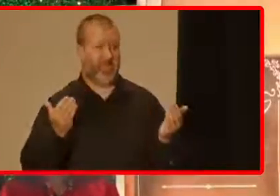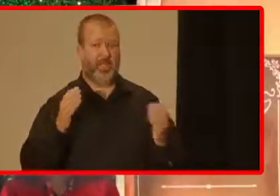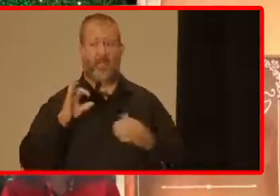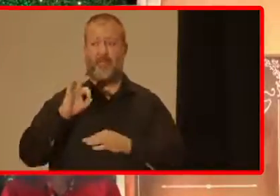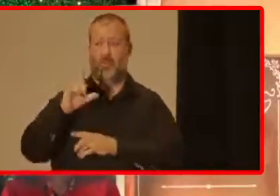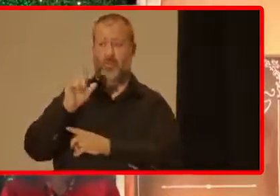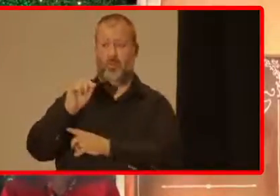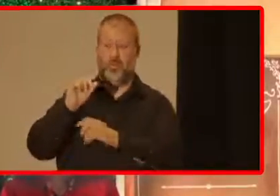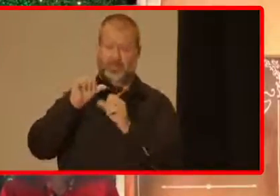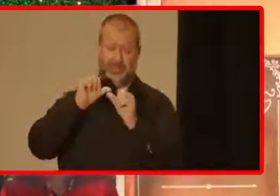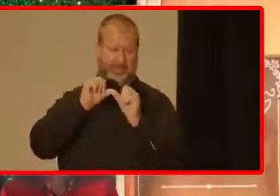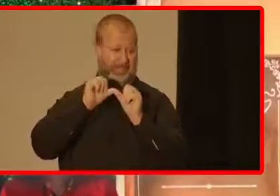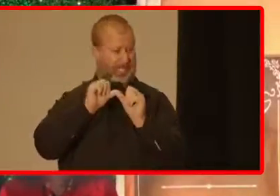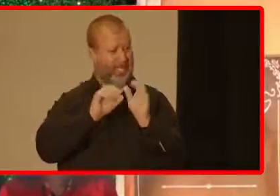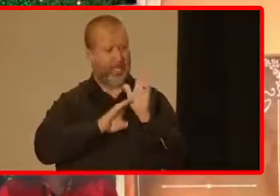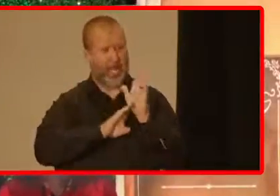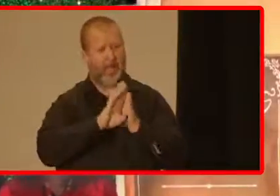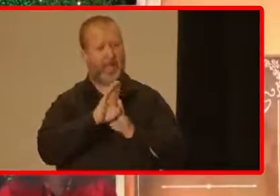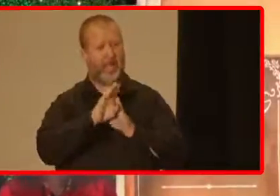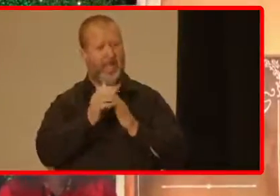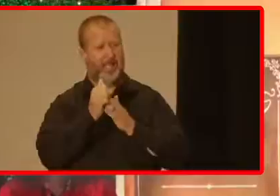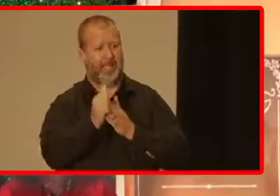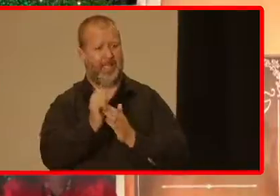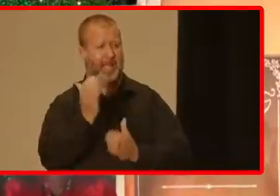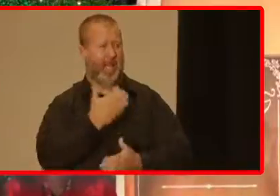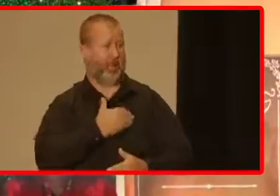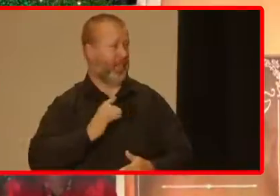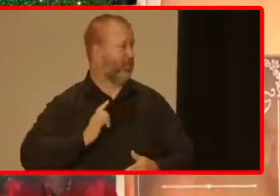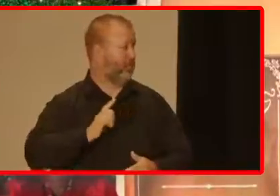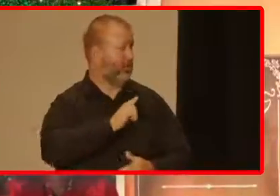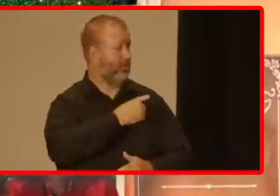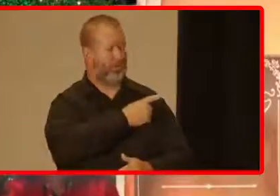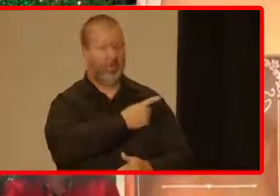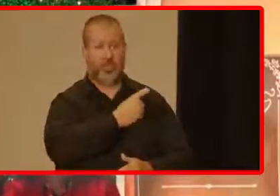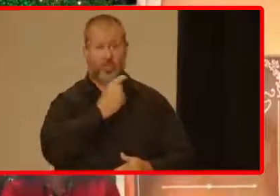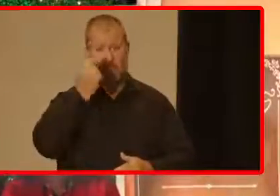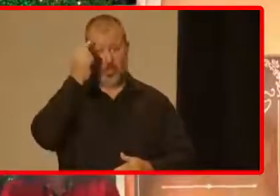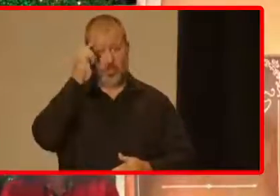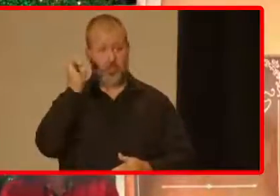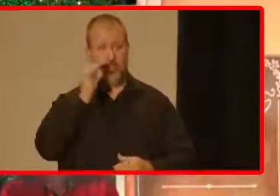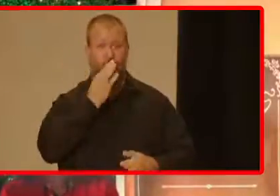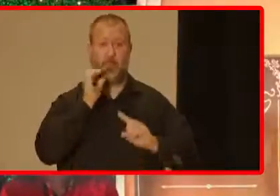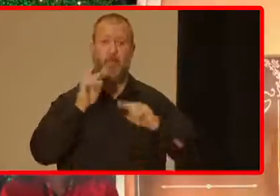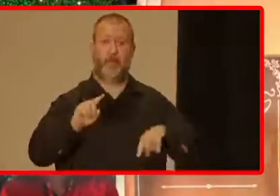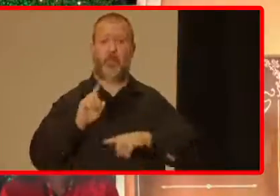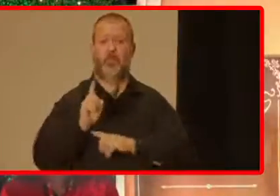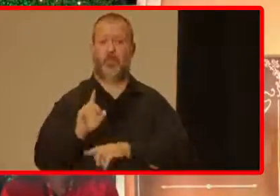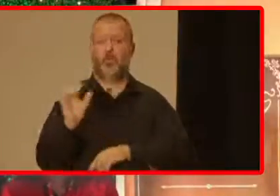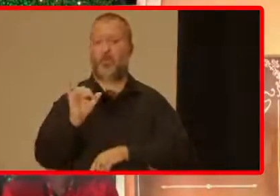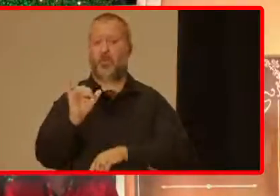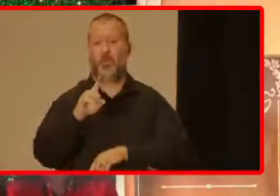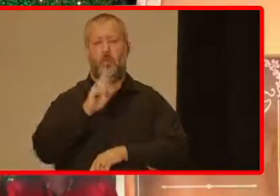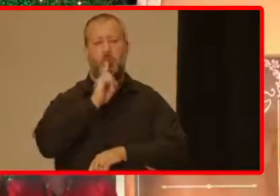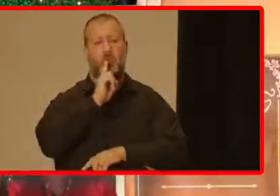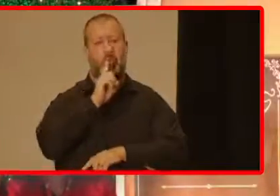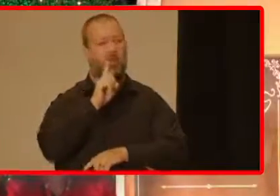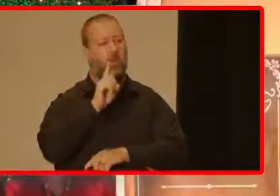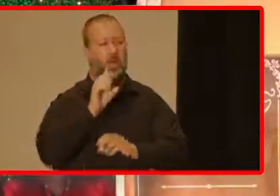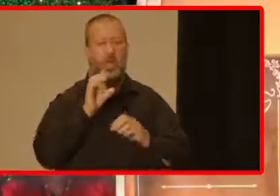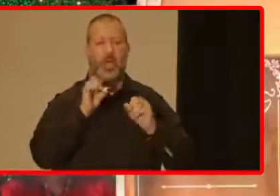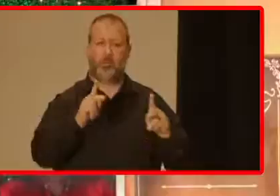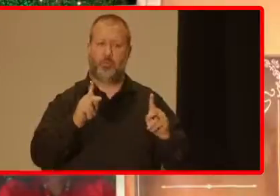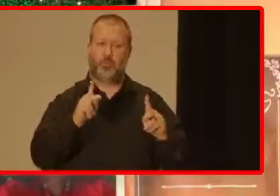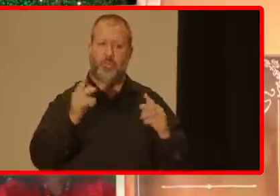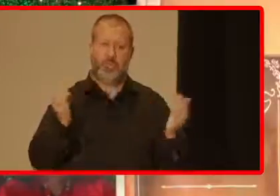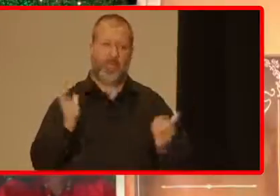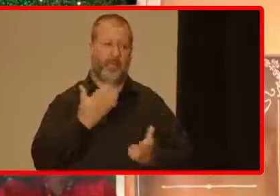Florida continues to lead the way, and it's our legislative folks and our great governor who's going to come join us, is in choice opportunities